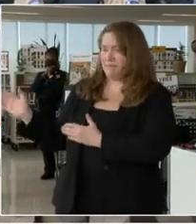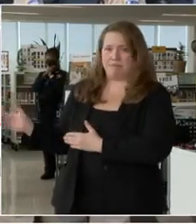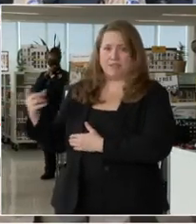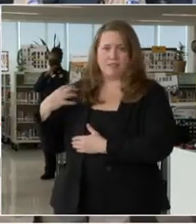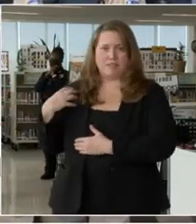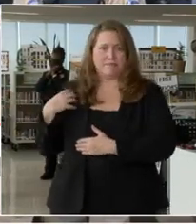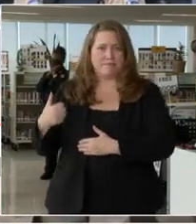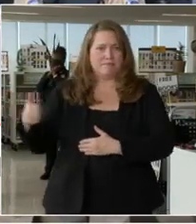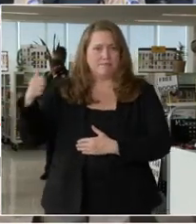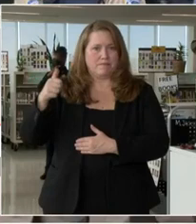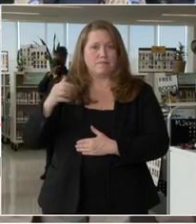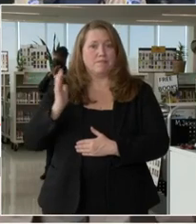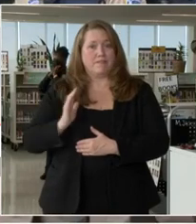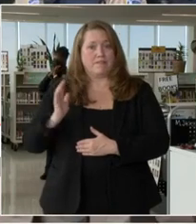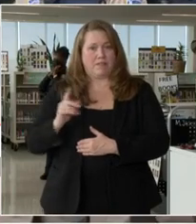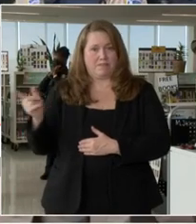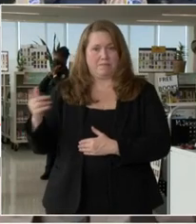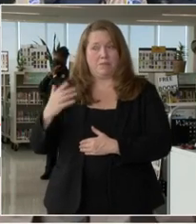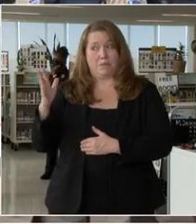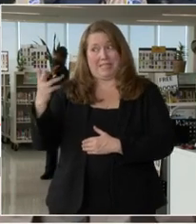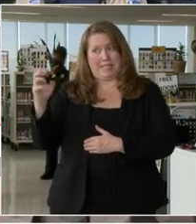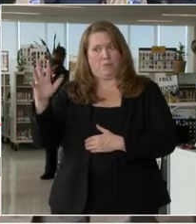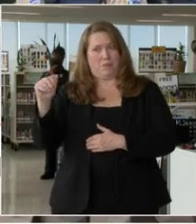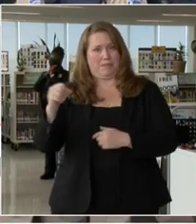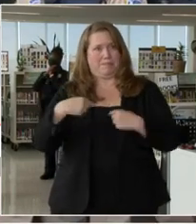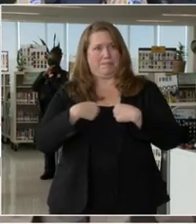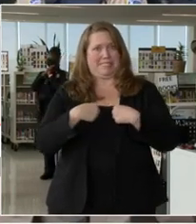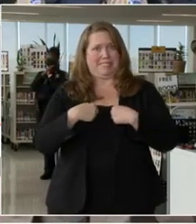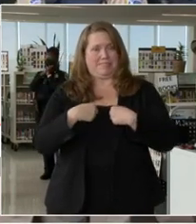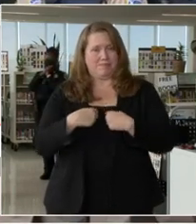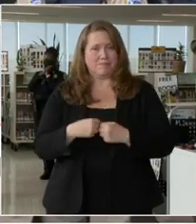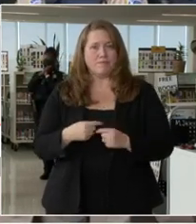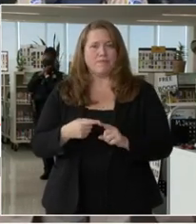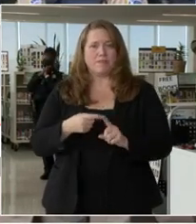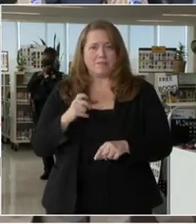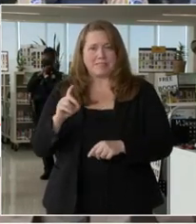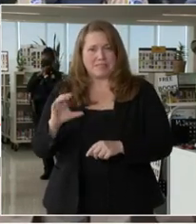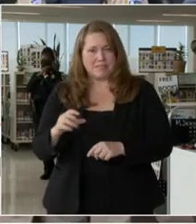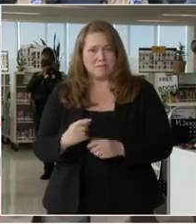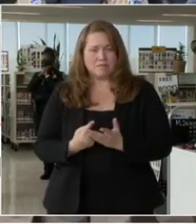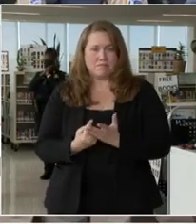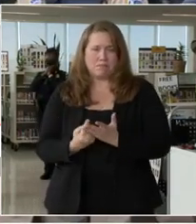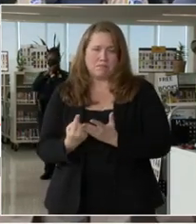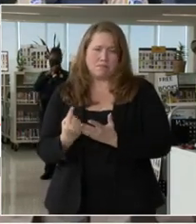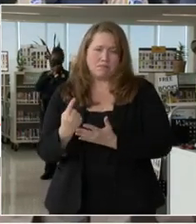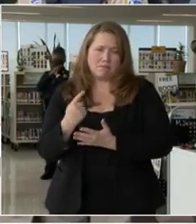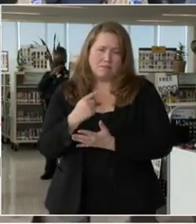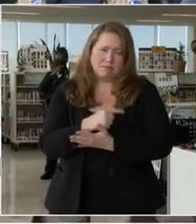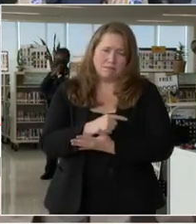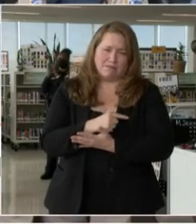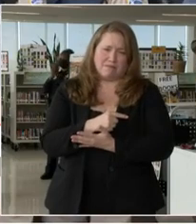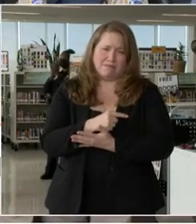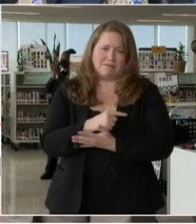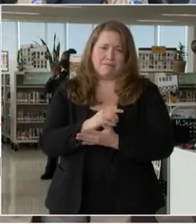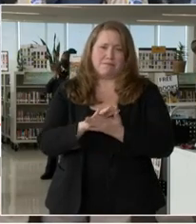and through hard work and dedication, he rose through the ranks to become the leader of the best department in the nation.